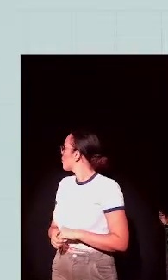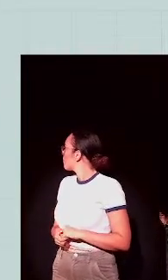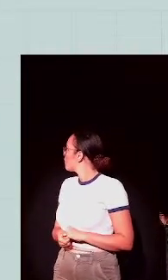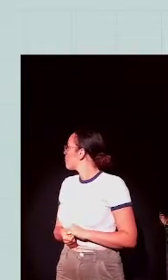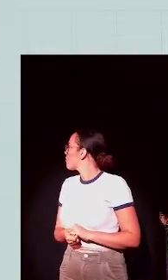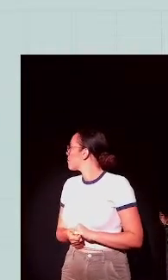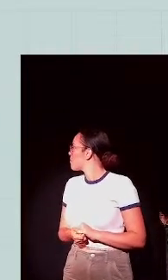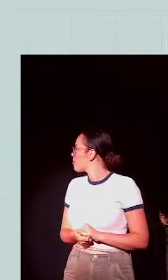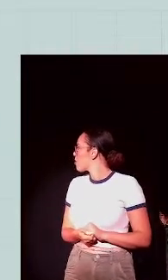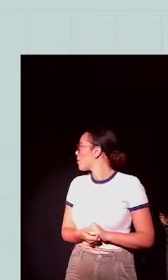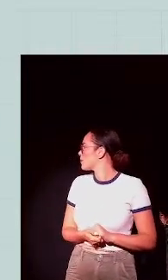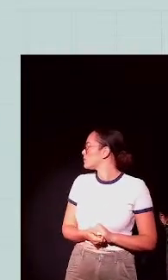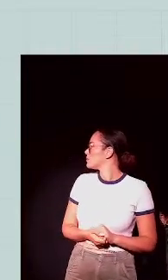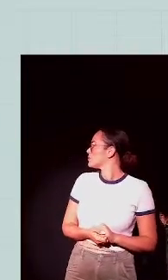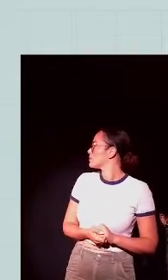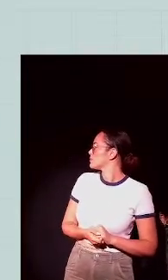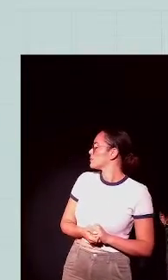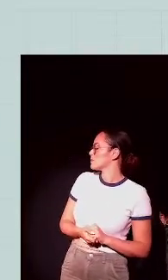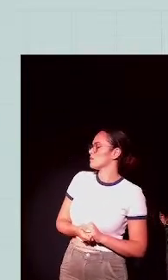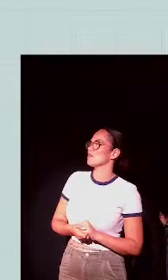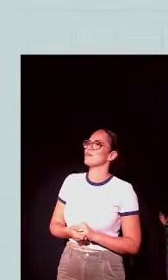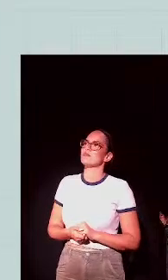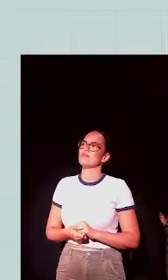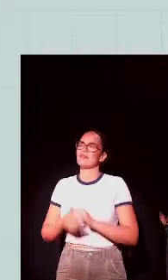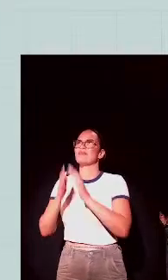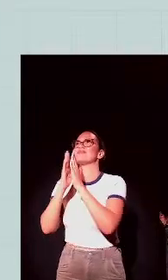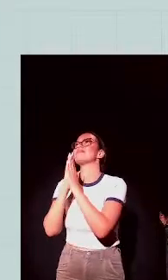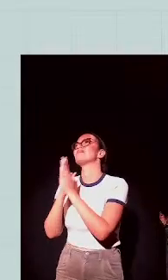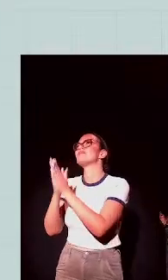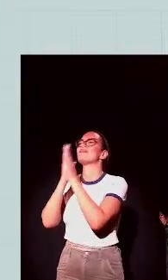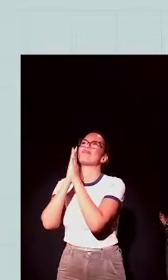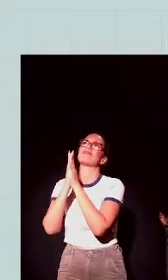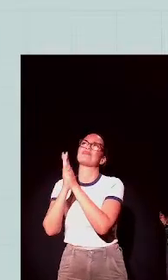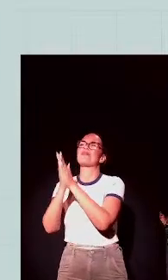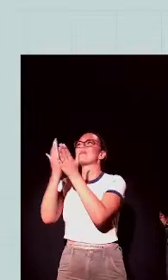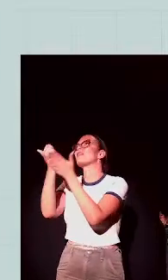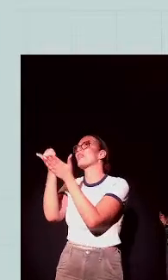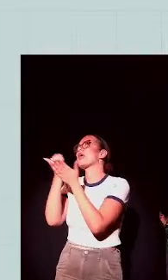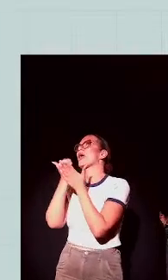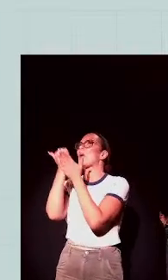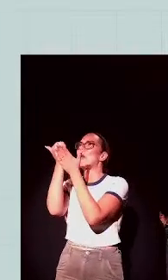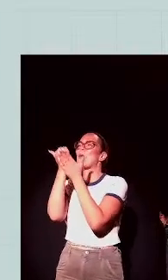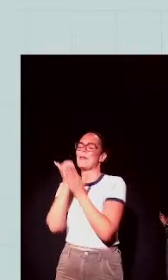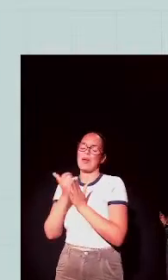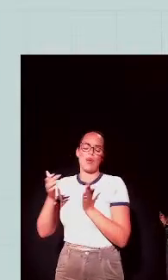I call on you to make some waves.